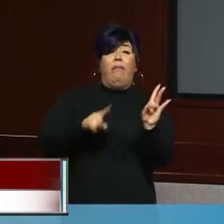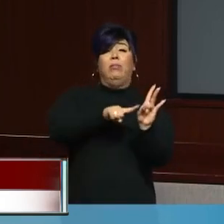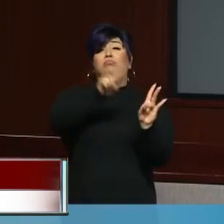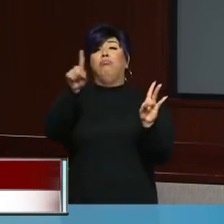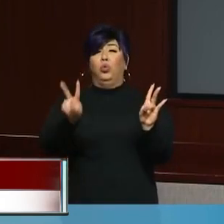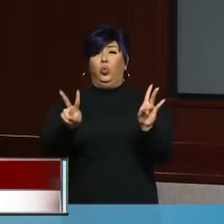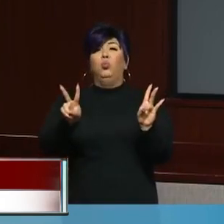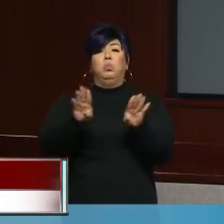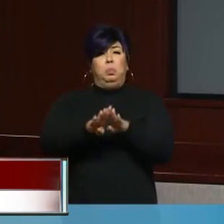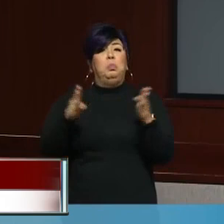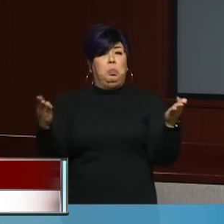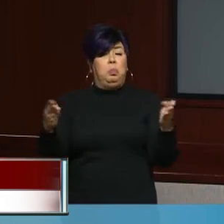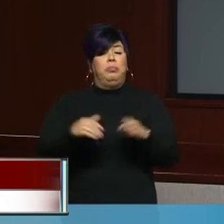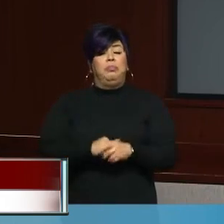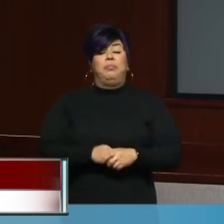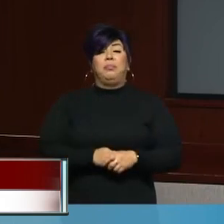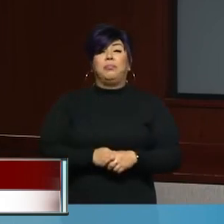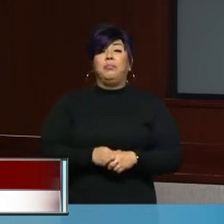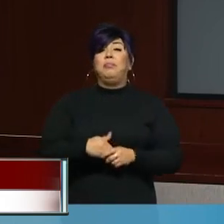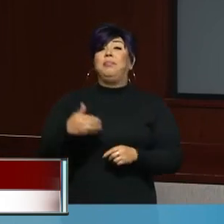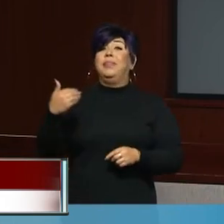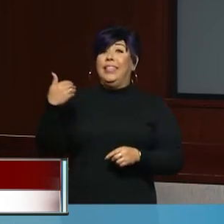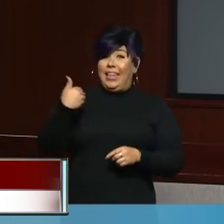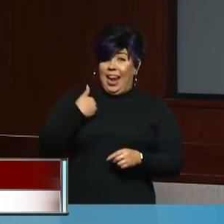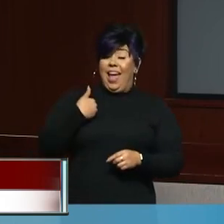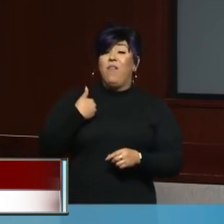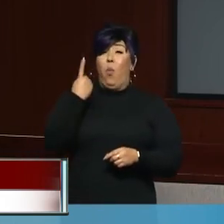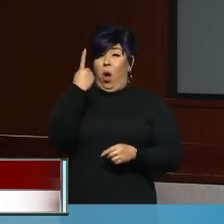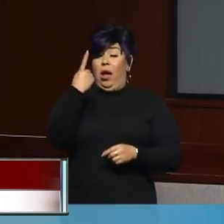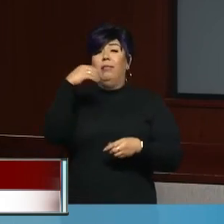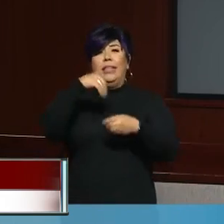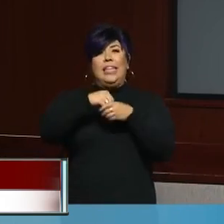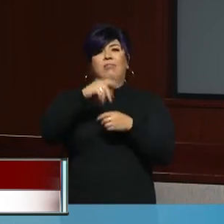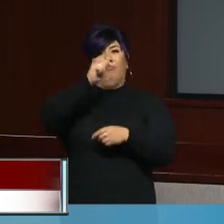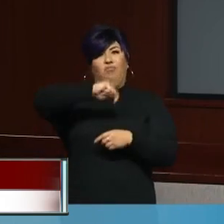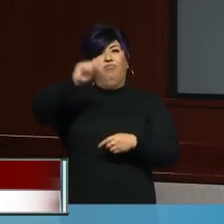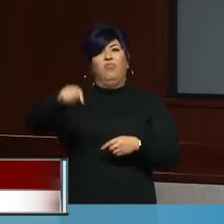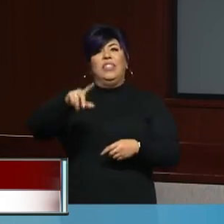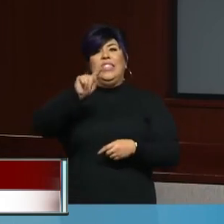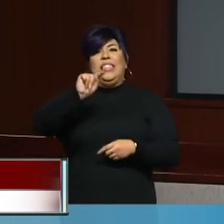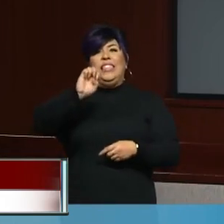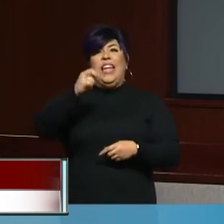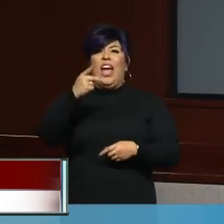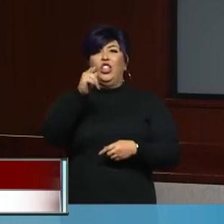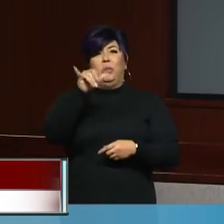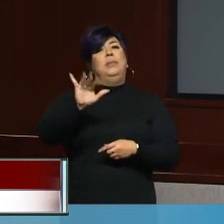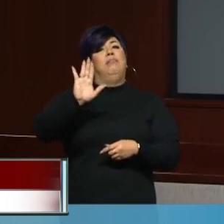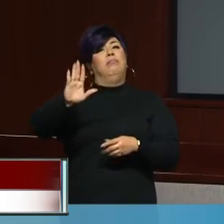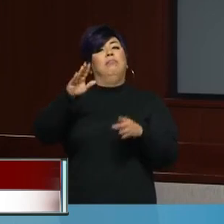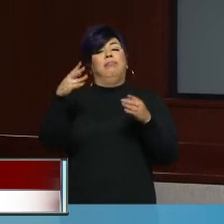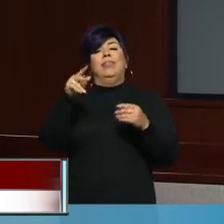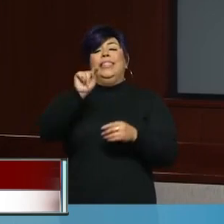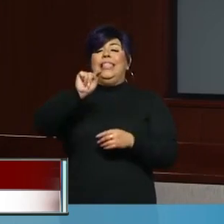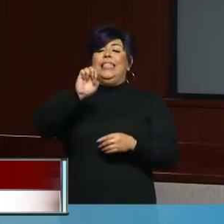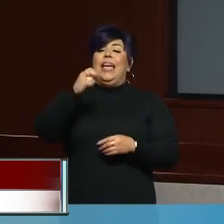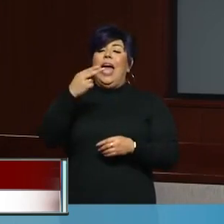p.m. We also have a location in Tehachapi at the Adventist Health Tehachapi Valley.